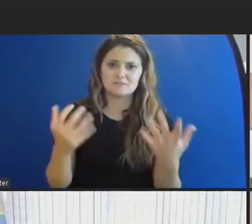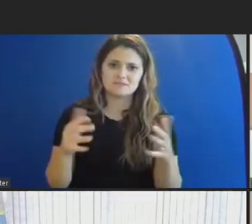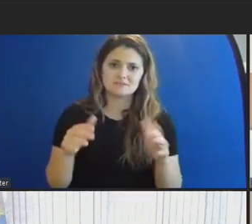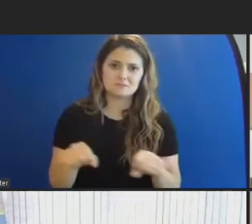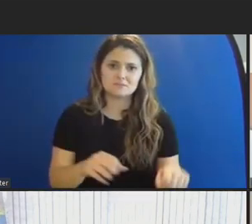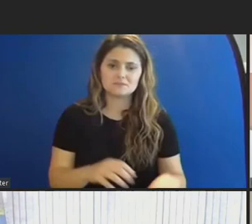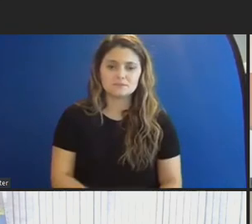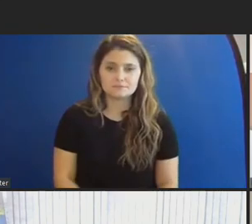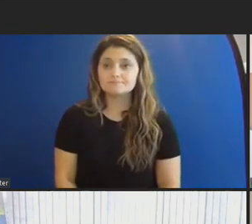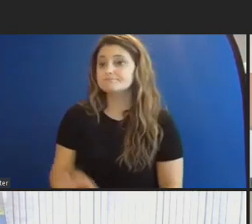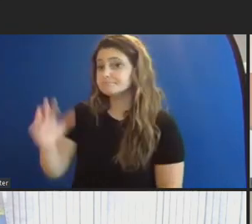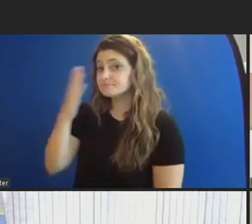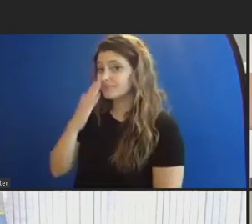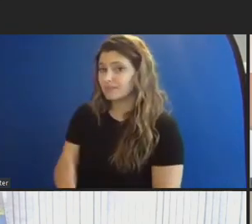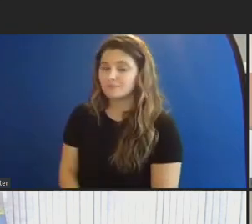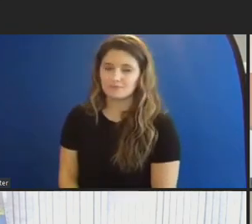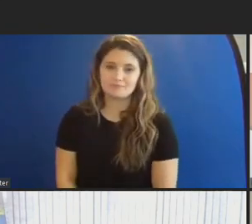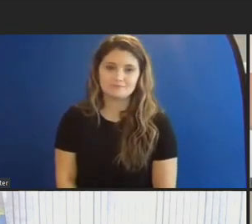you so much.